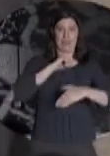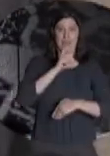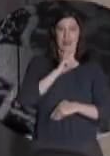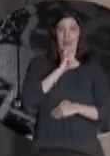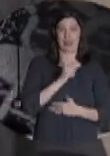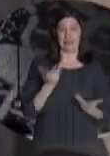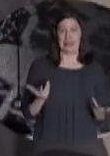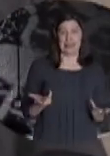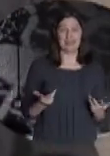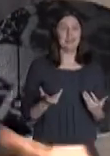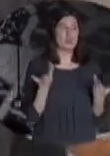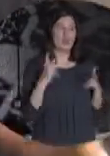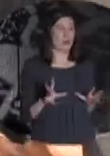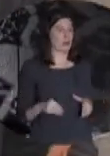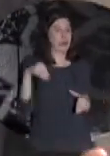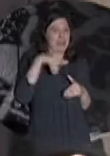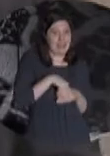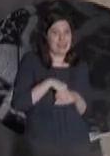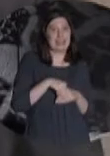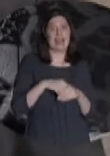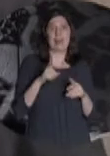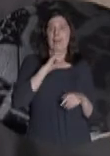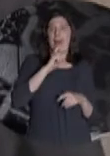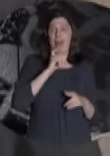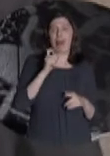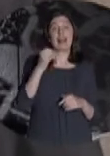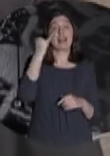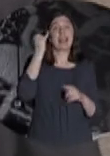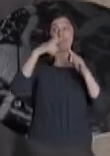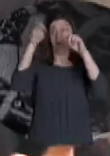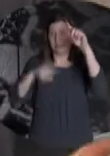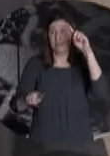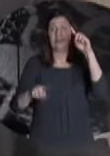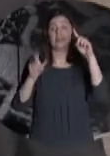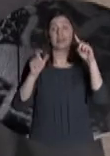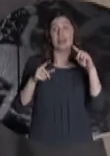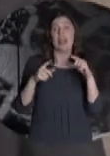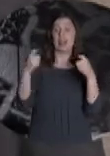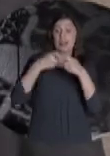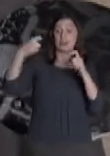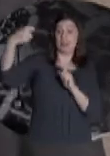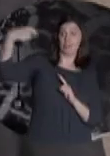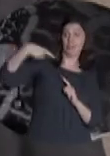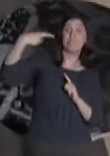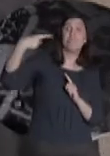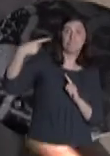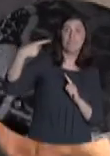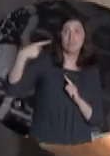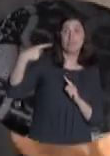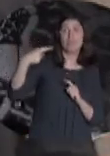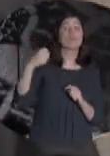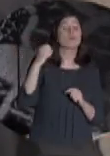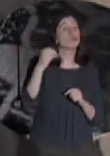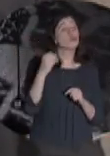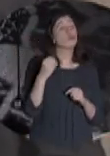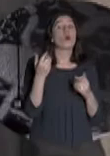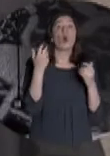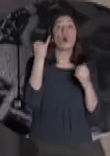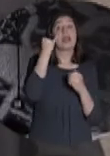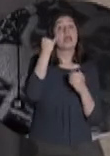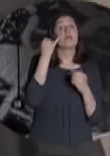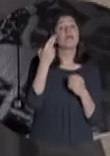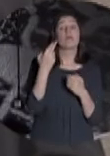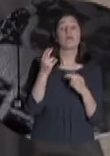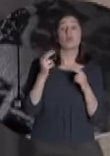and aluminum. You don't want to be in that when the electricity strikes. It can conduct that electricity and can cause you harm try to find, if you're traveling